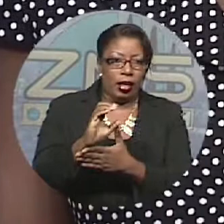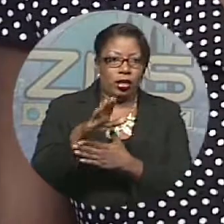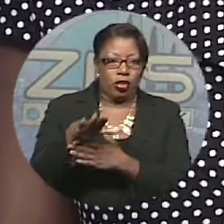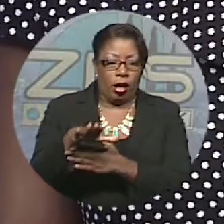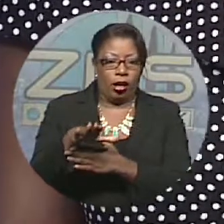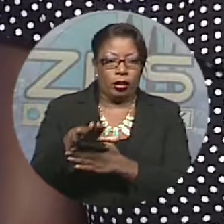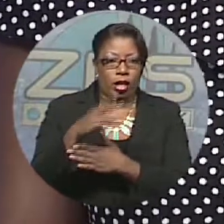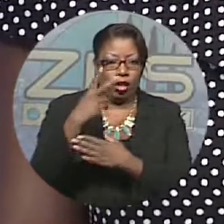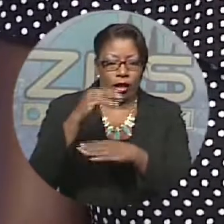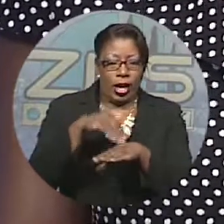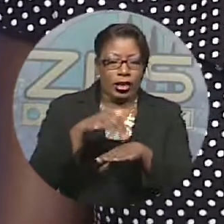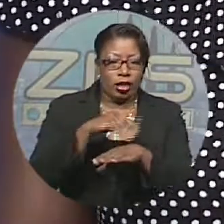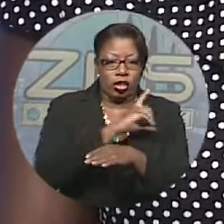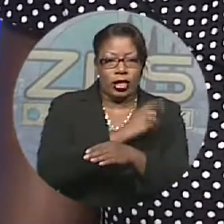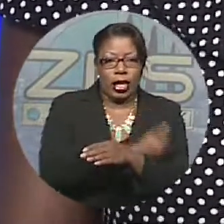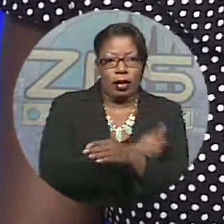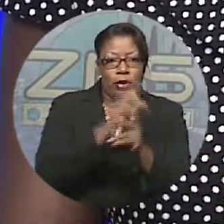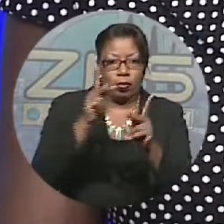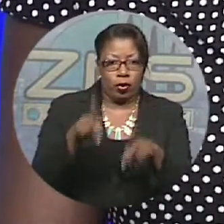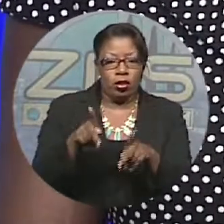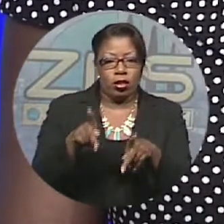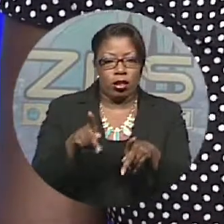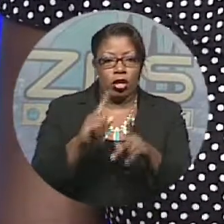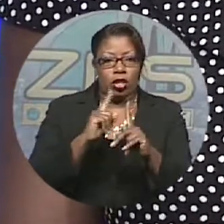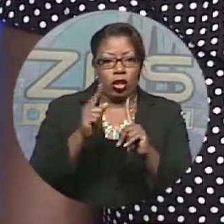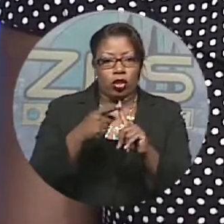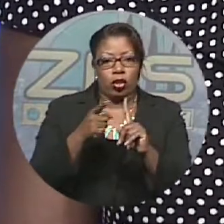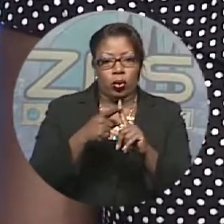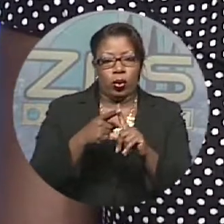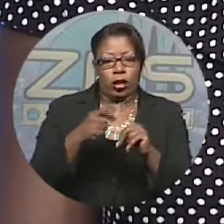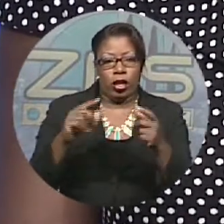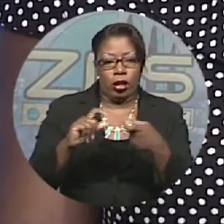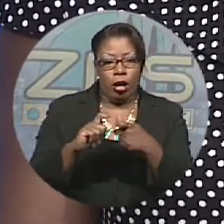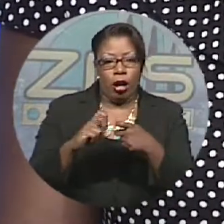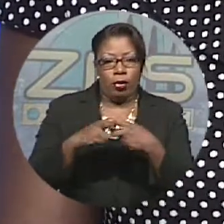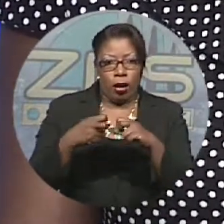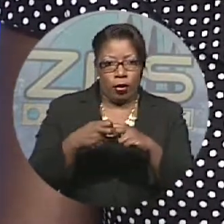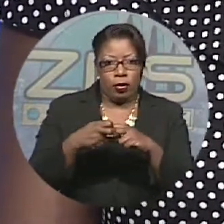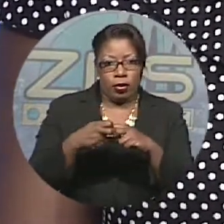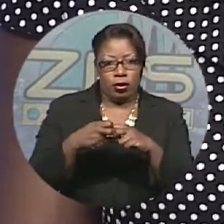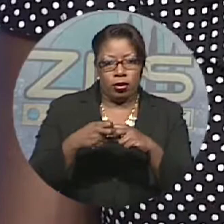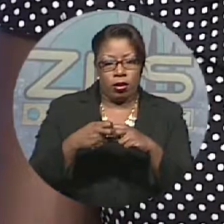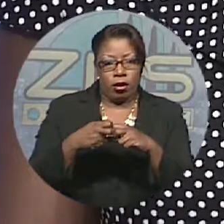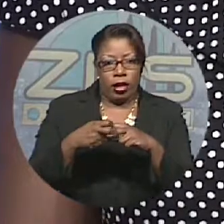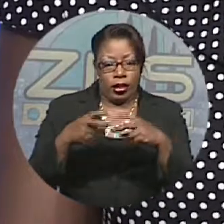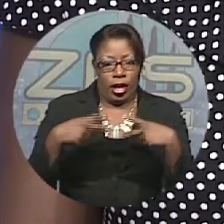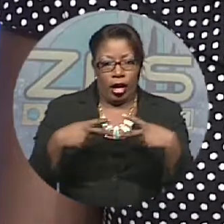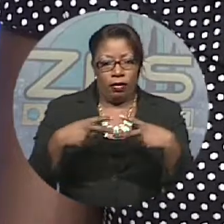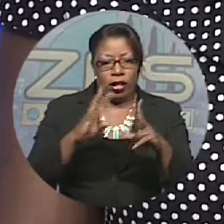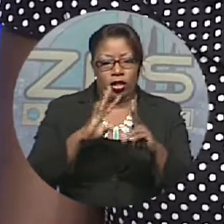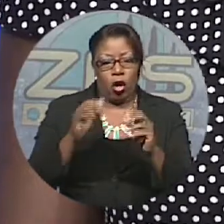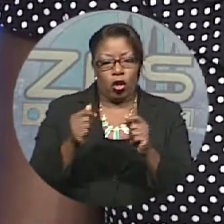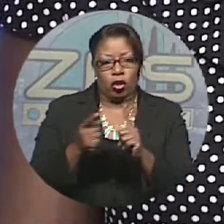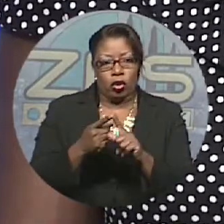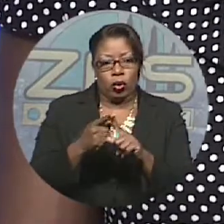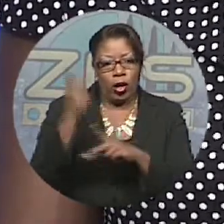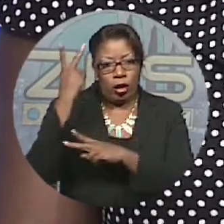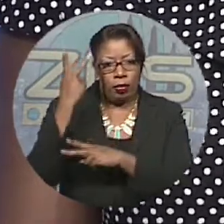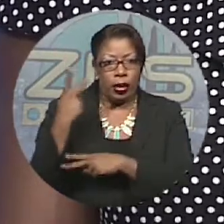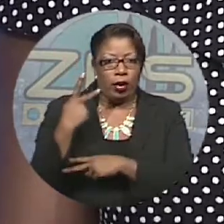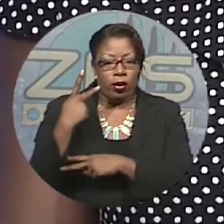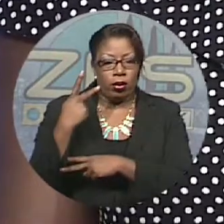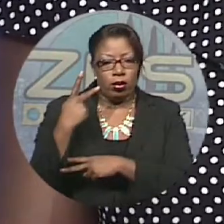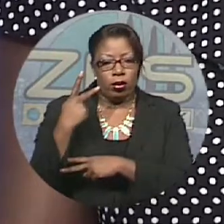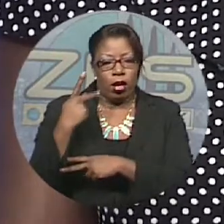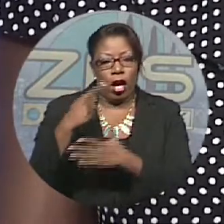those disabled persons in the gallery, speaking to the challenges that they face and speaking to parents and the ordeal they face with